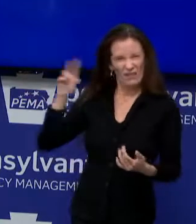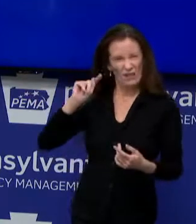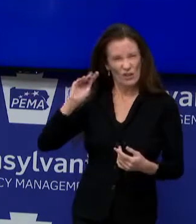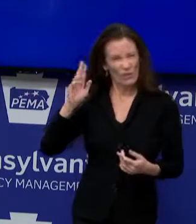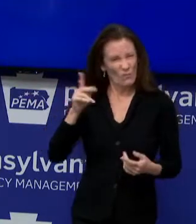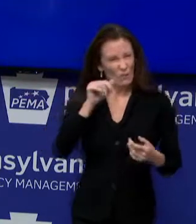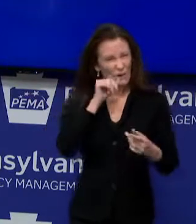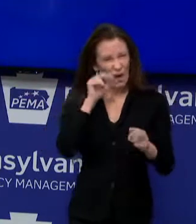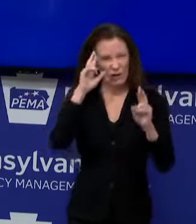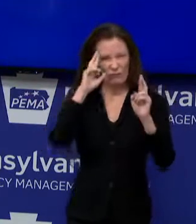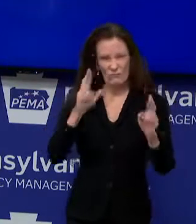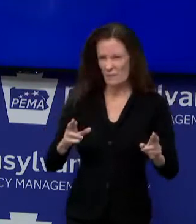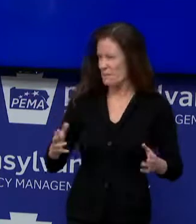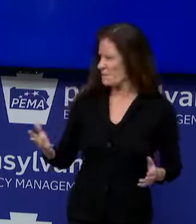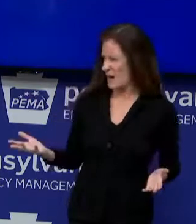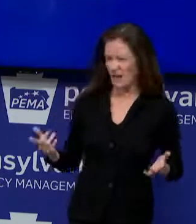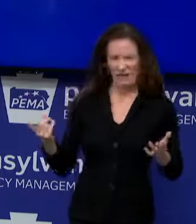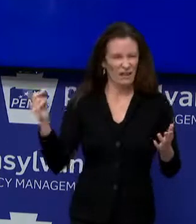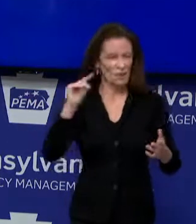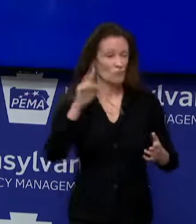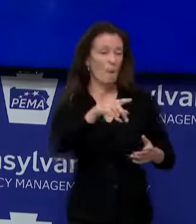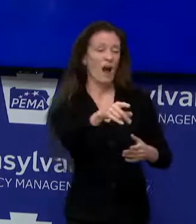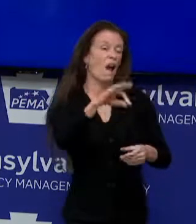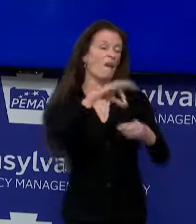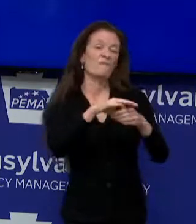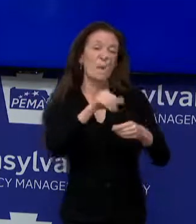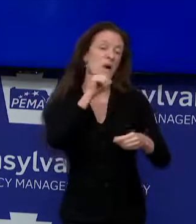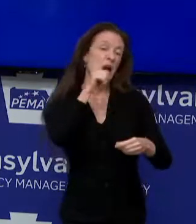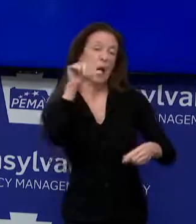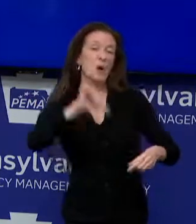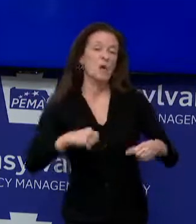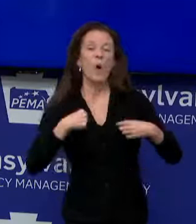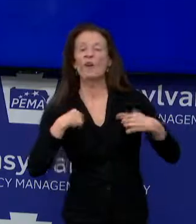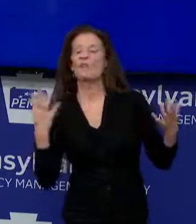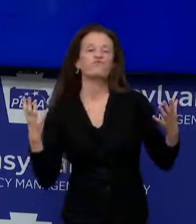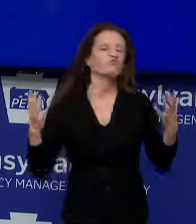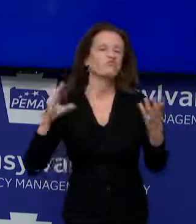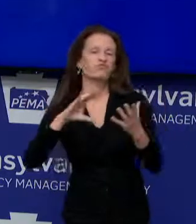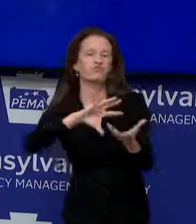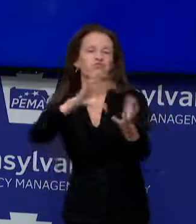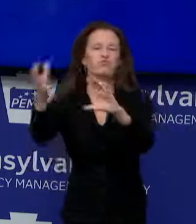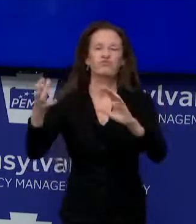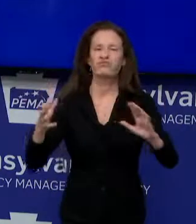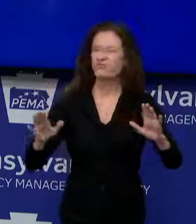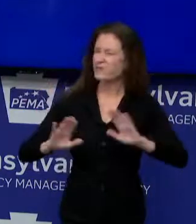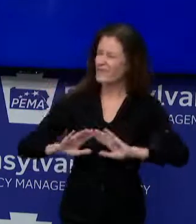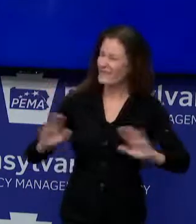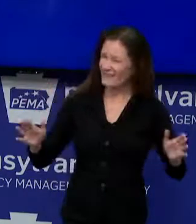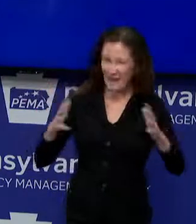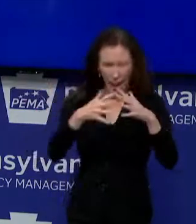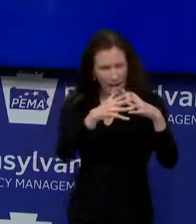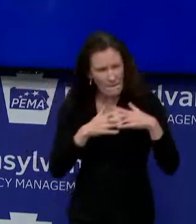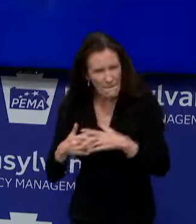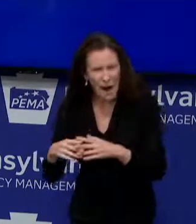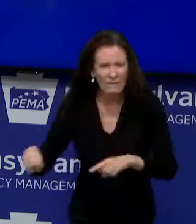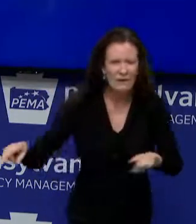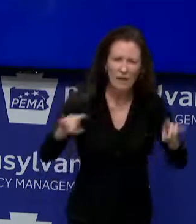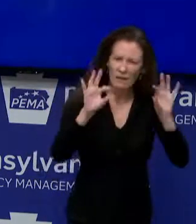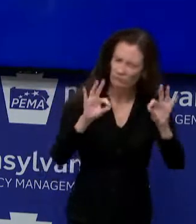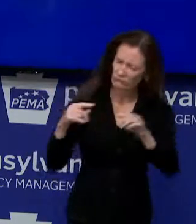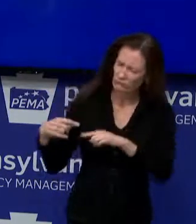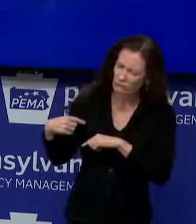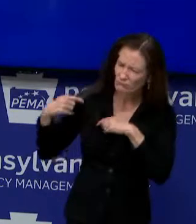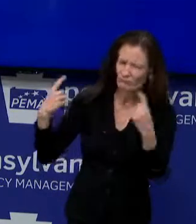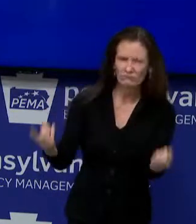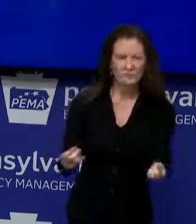election and to the patriots who fought and died for our democracy. A little over 157 years ago, President